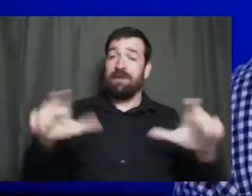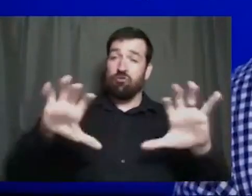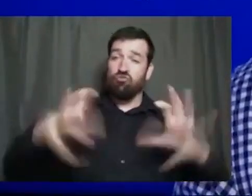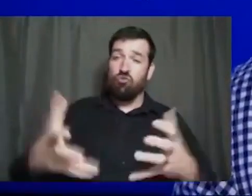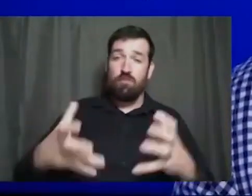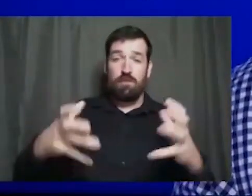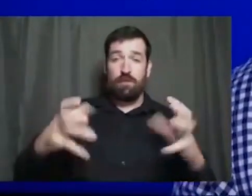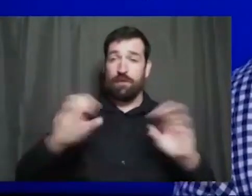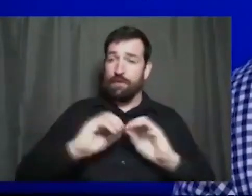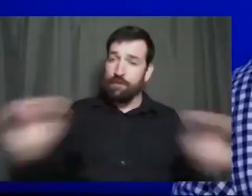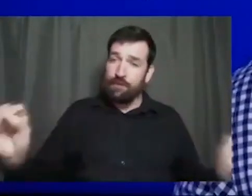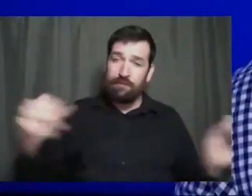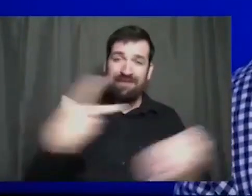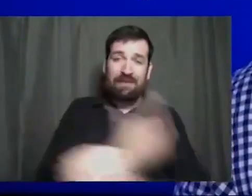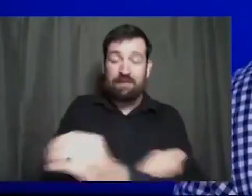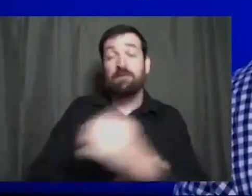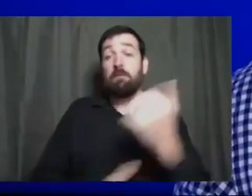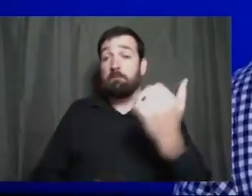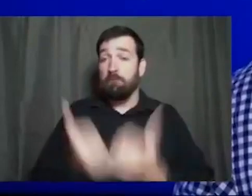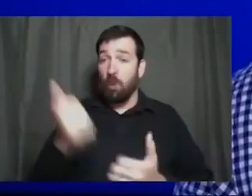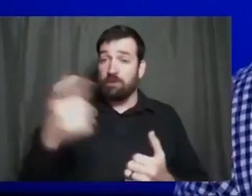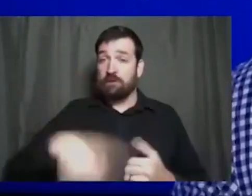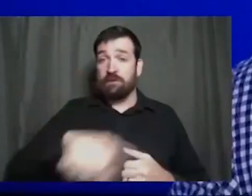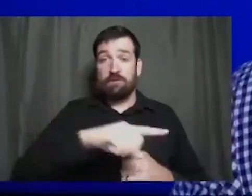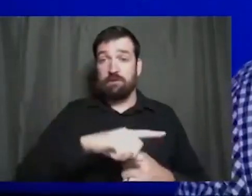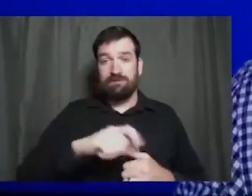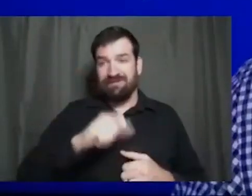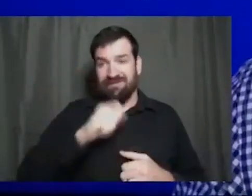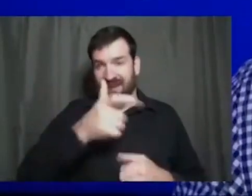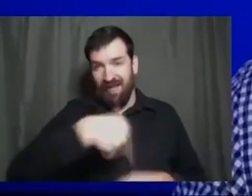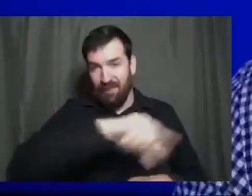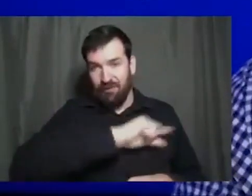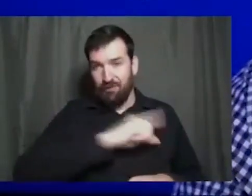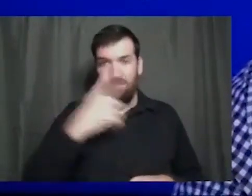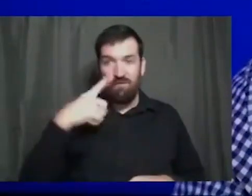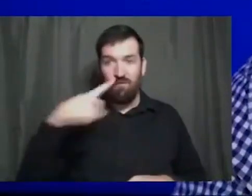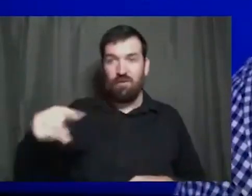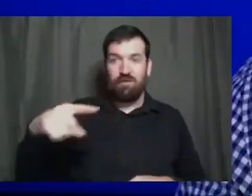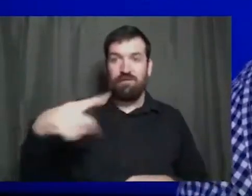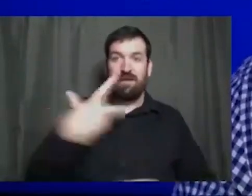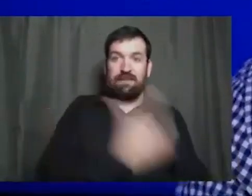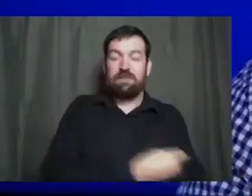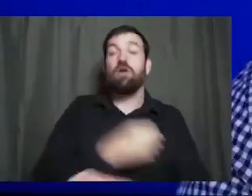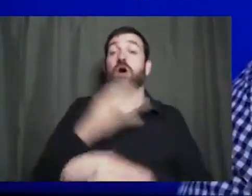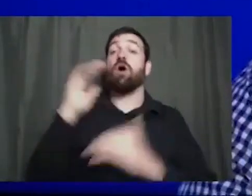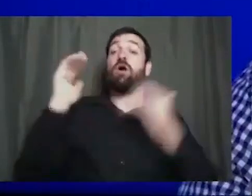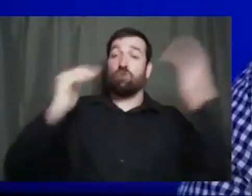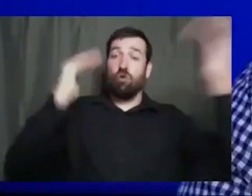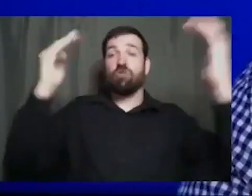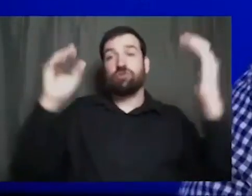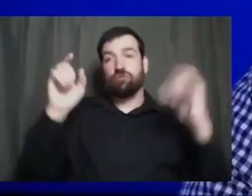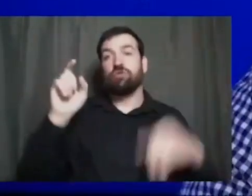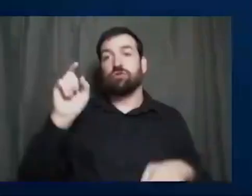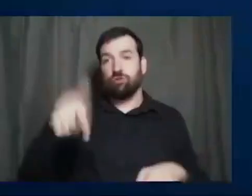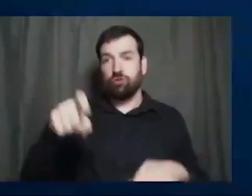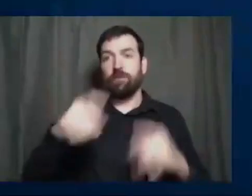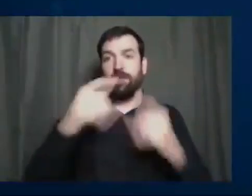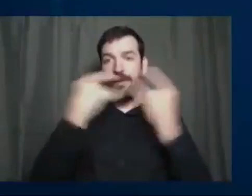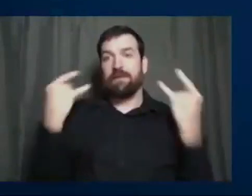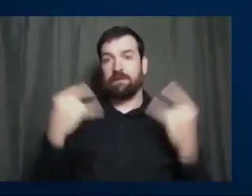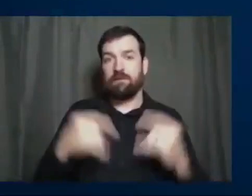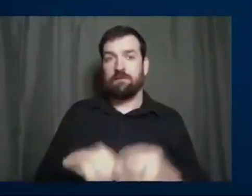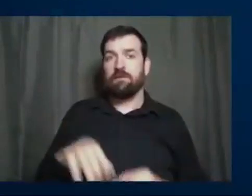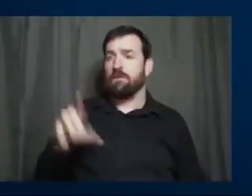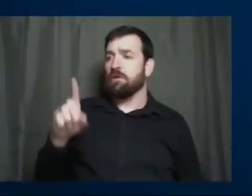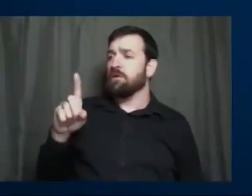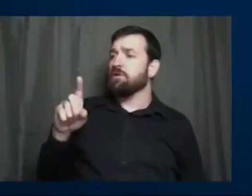most of those people are young kids who aren't eligible for the vaccine. I would say adults should still be masking. Dr. Schroeppel, what are your thoughts